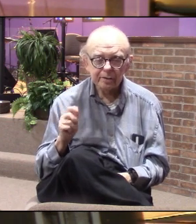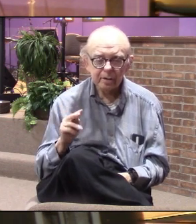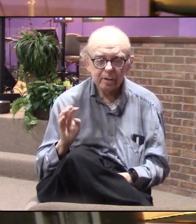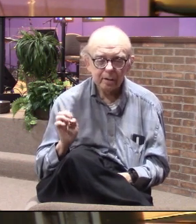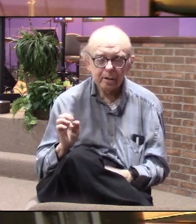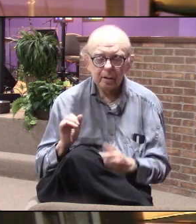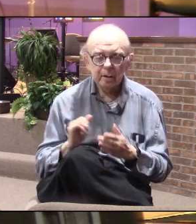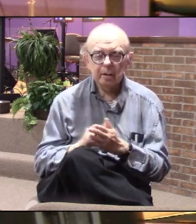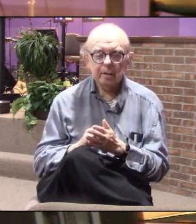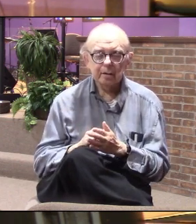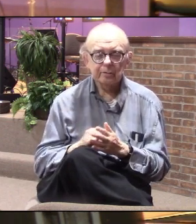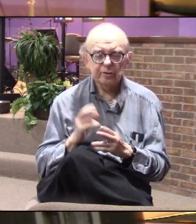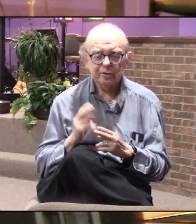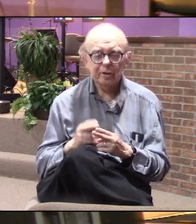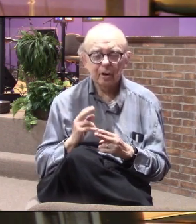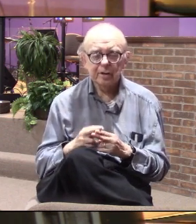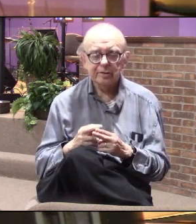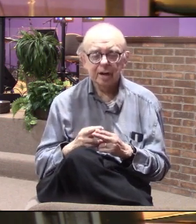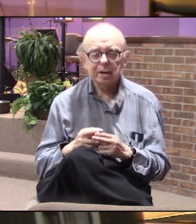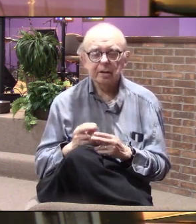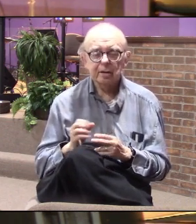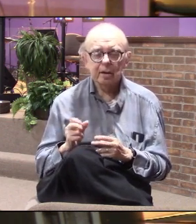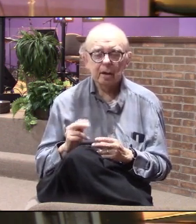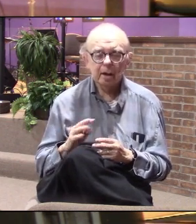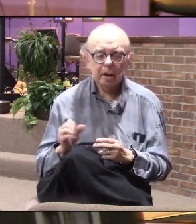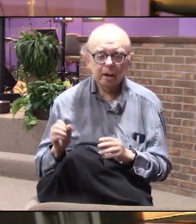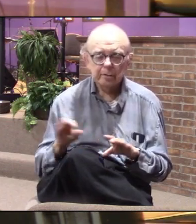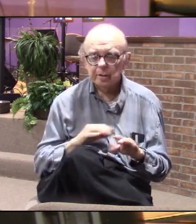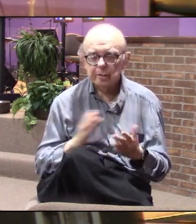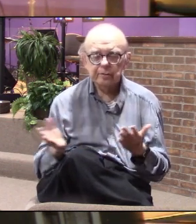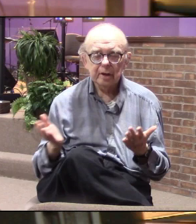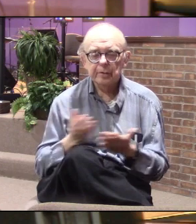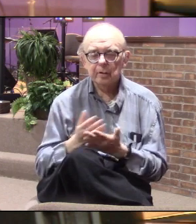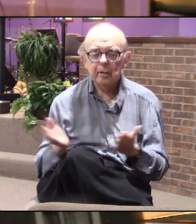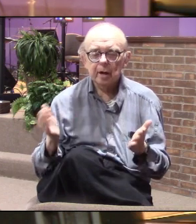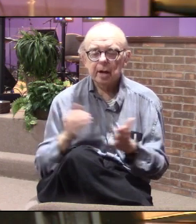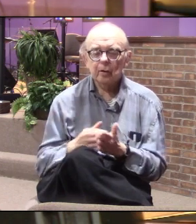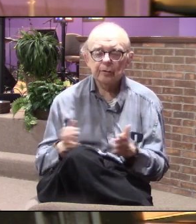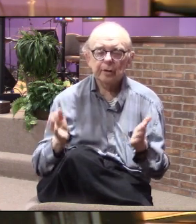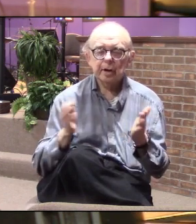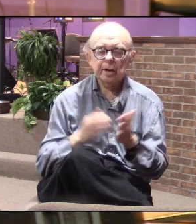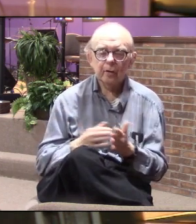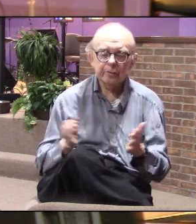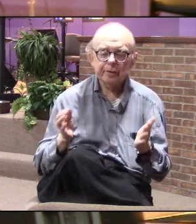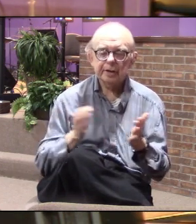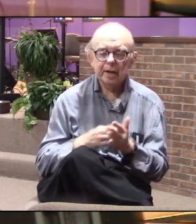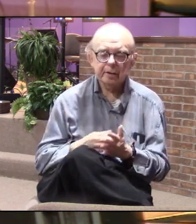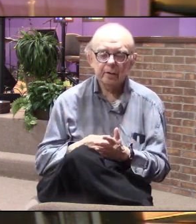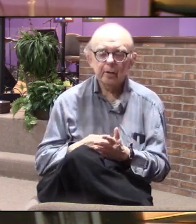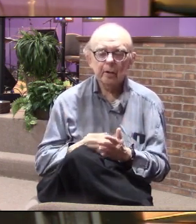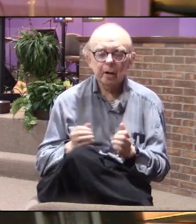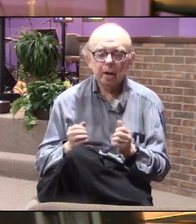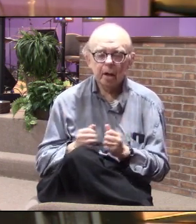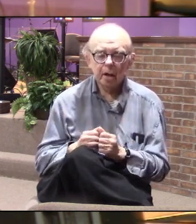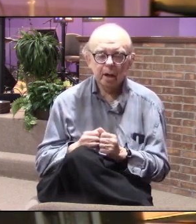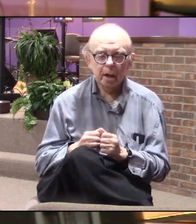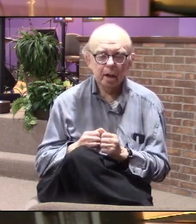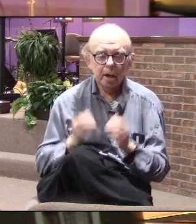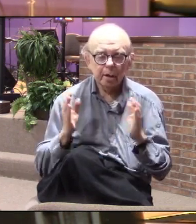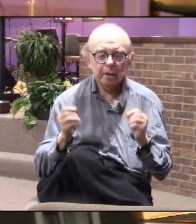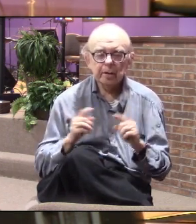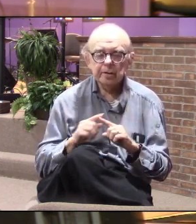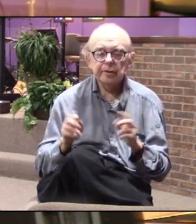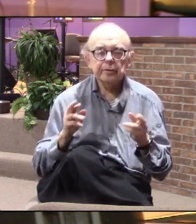That is insanity. It's doing the same thing over and over and over again and expecting